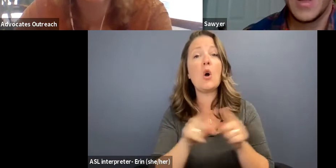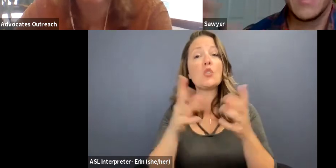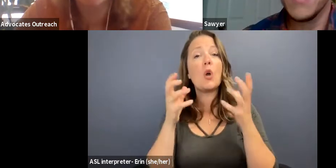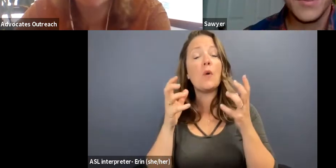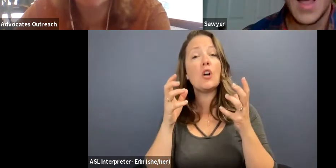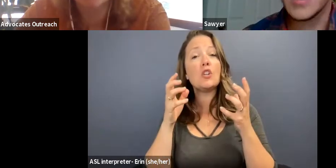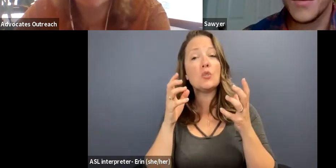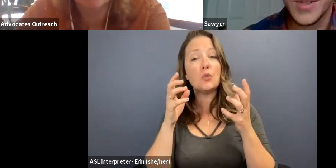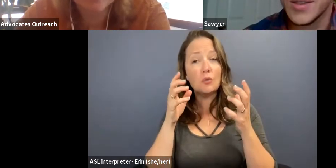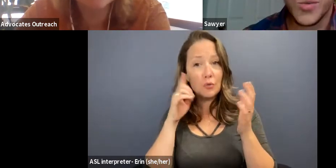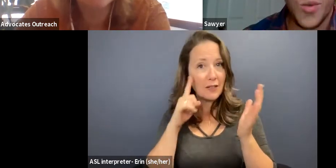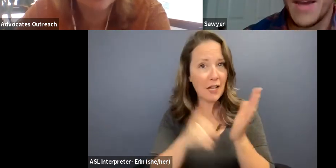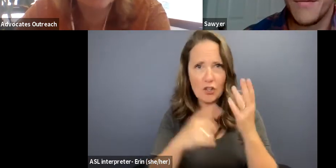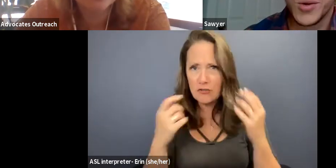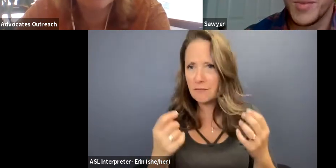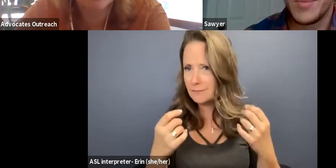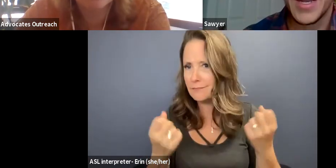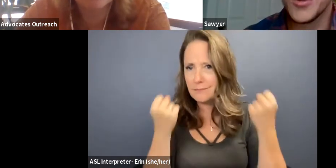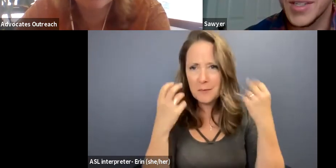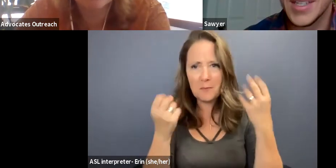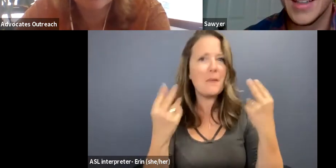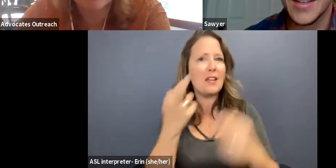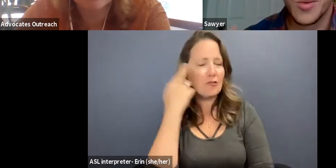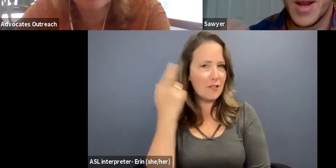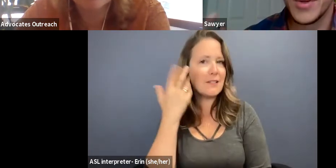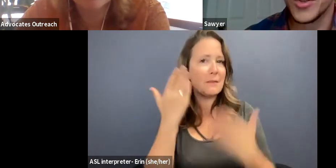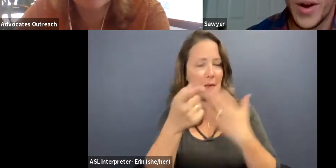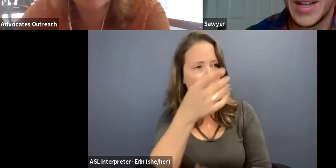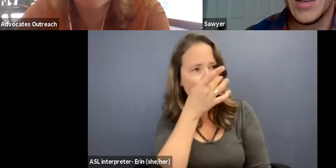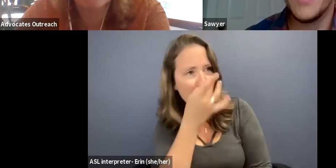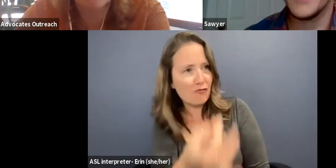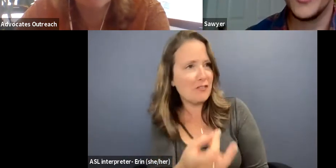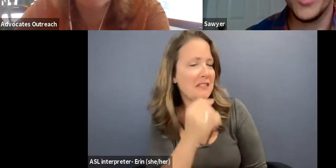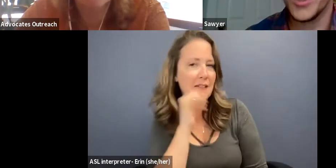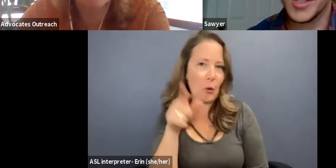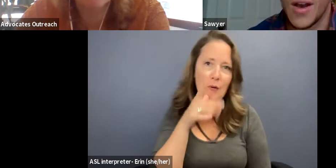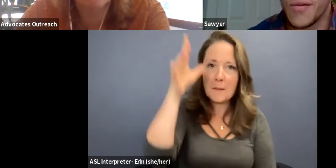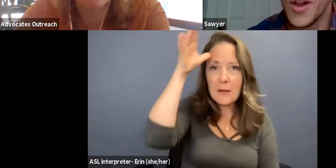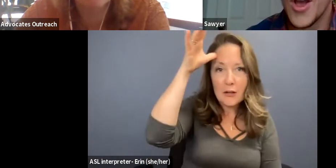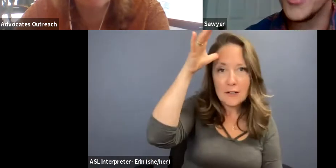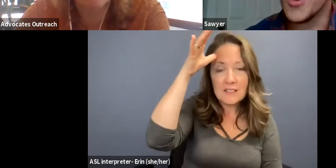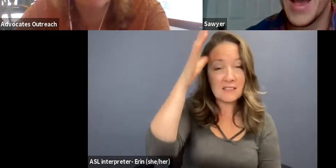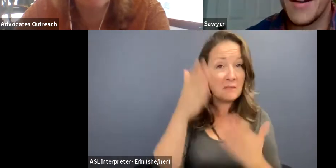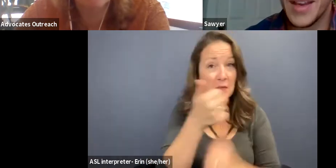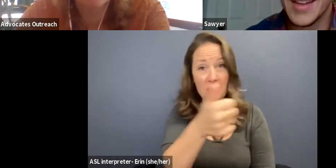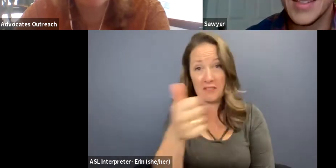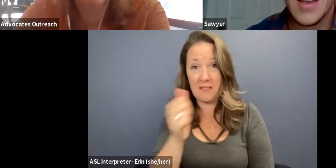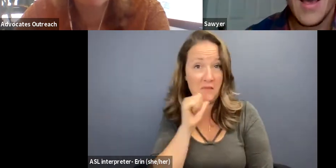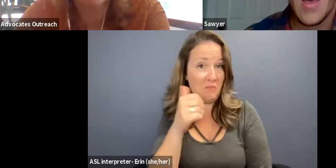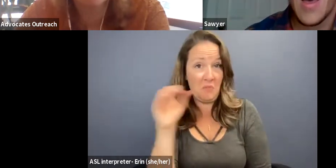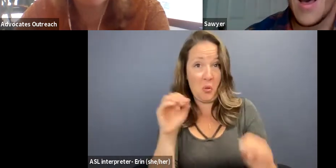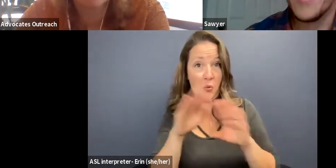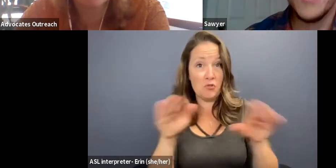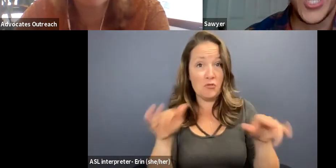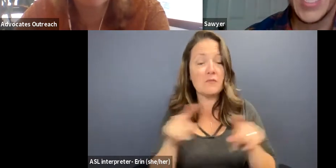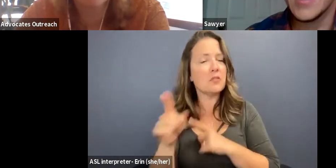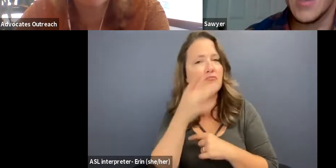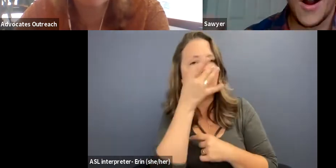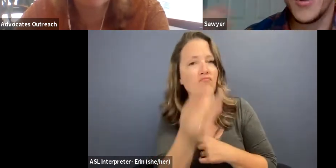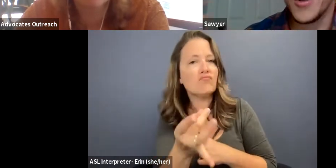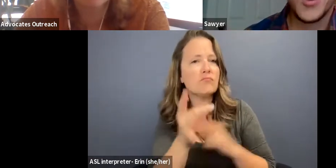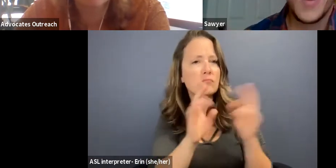to make this like engaging as much as we can in this virtual format. And the virtual